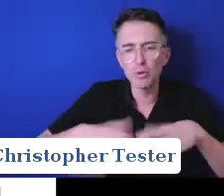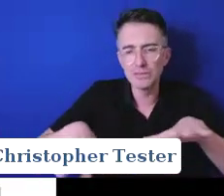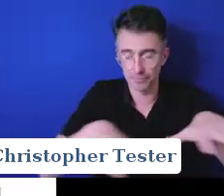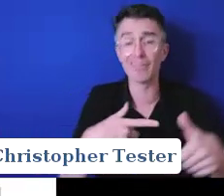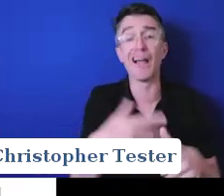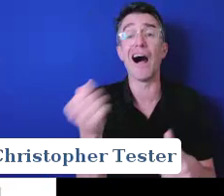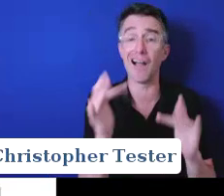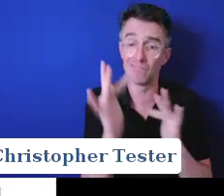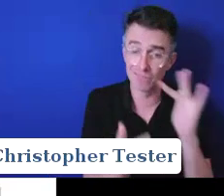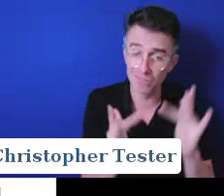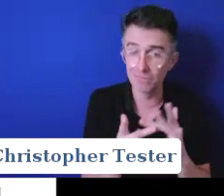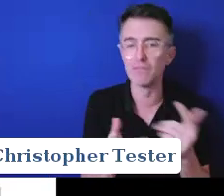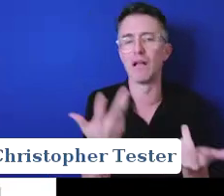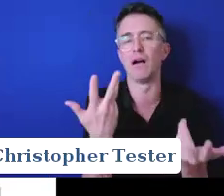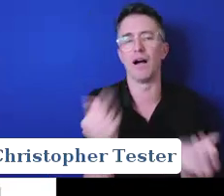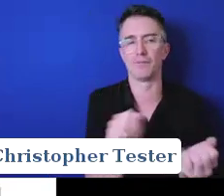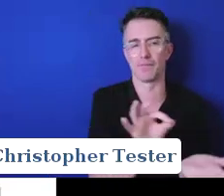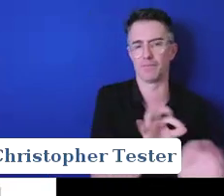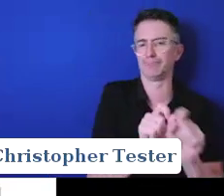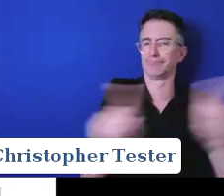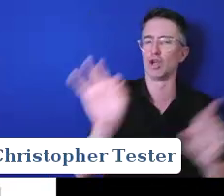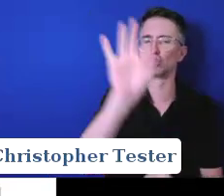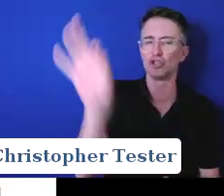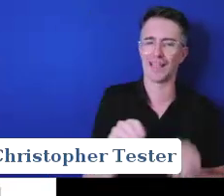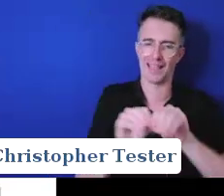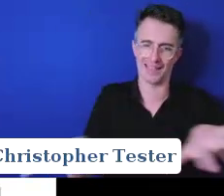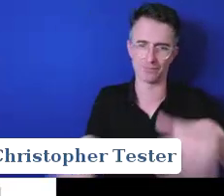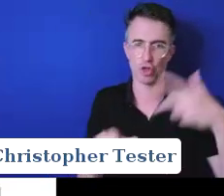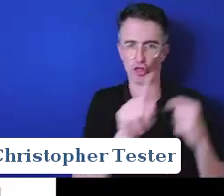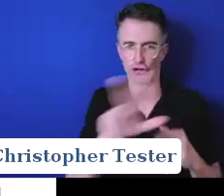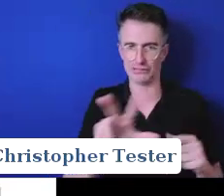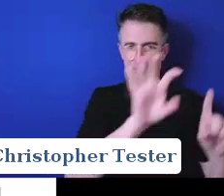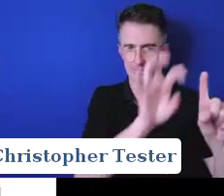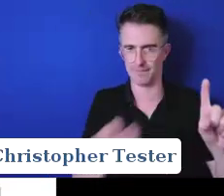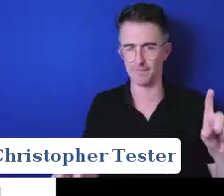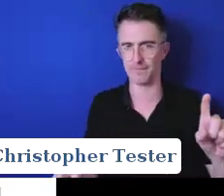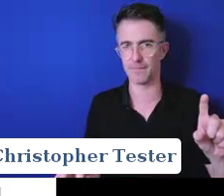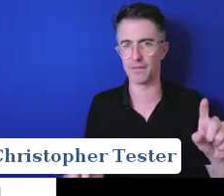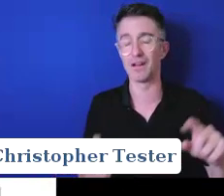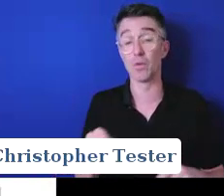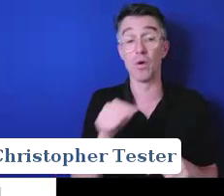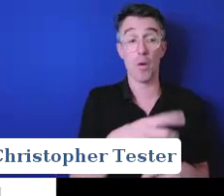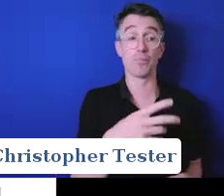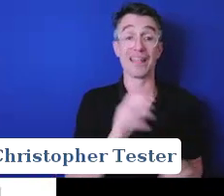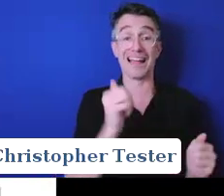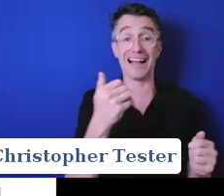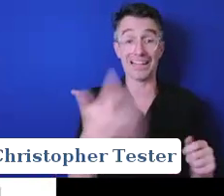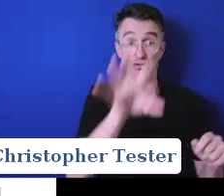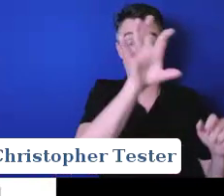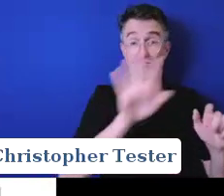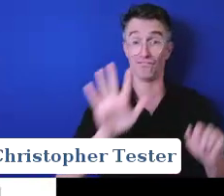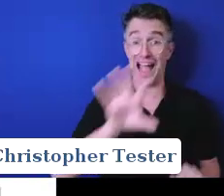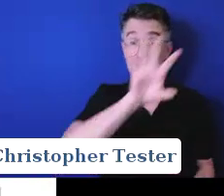This is for provincial officials to get some information from them. And we also